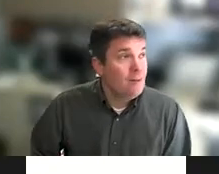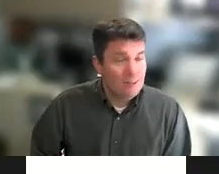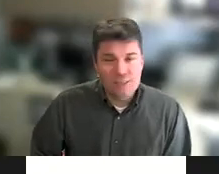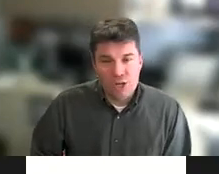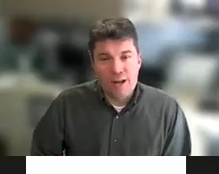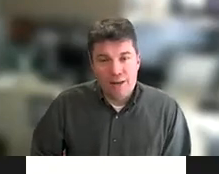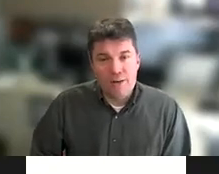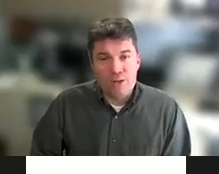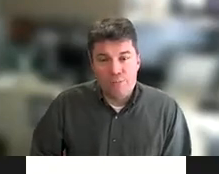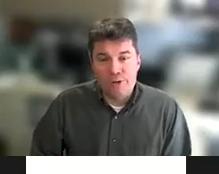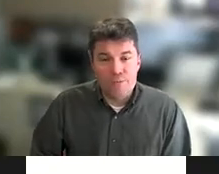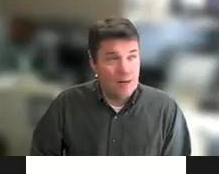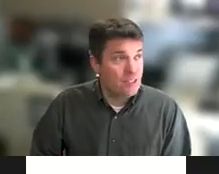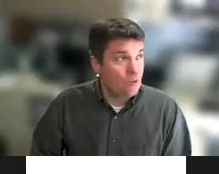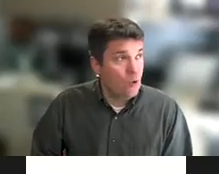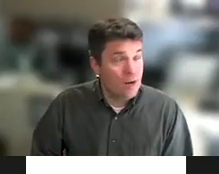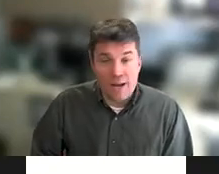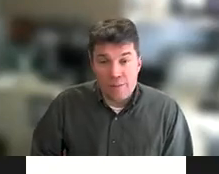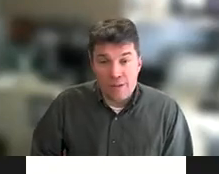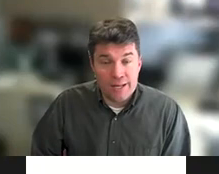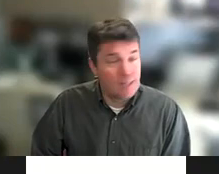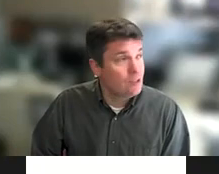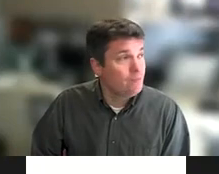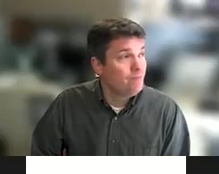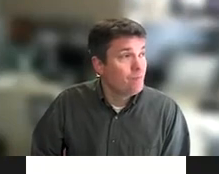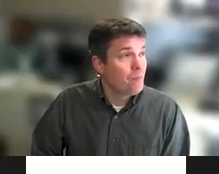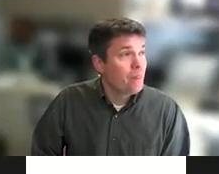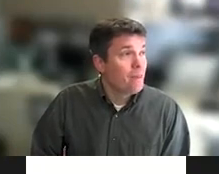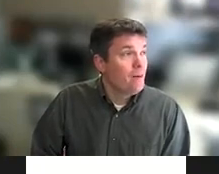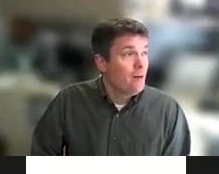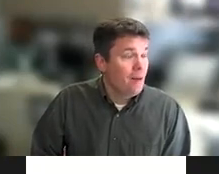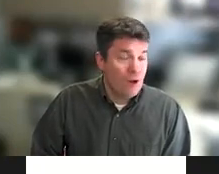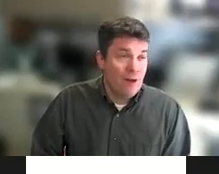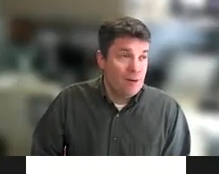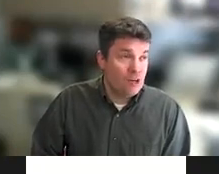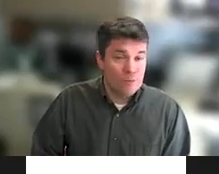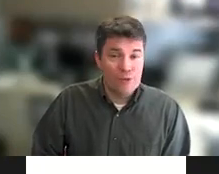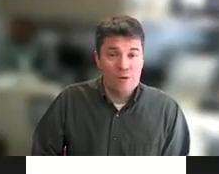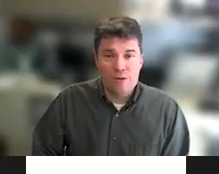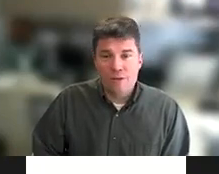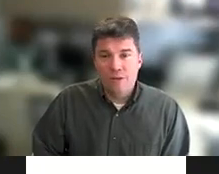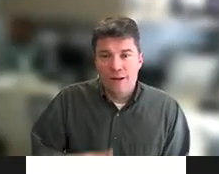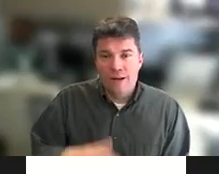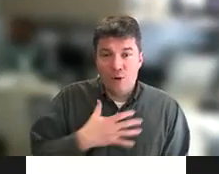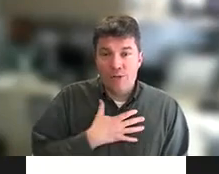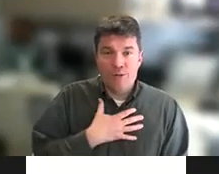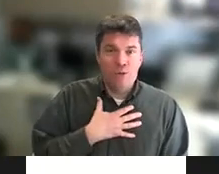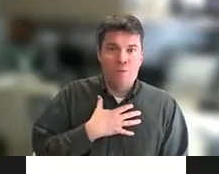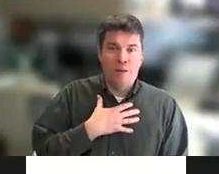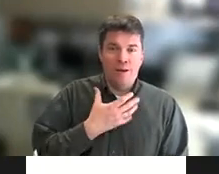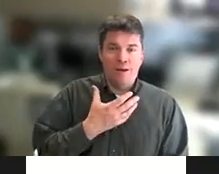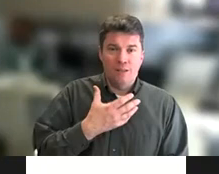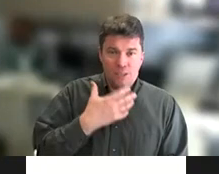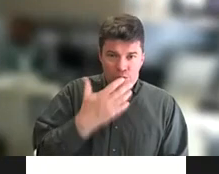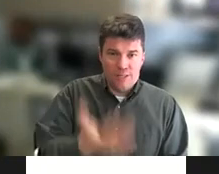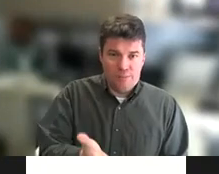whatnot, it's good to have an interpreter in place to avoid liability. So. If you have an interpreter, as a person